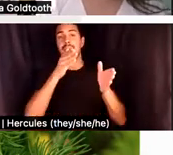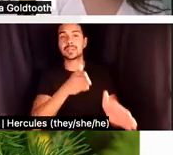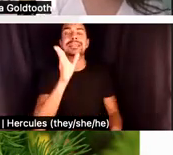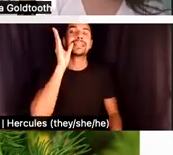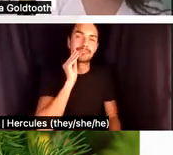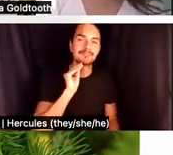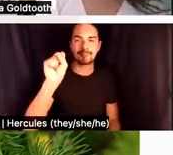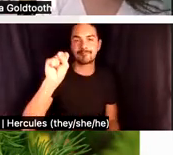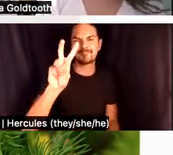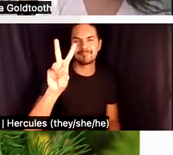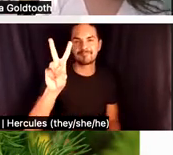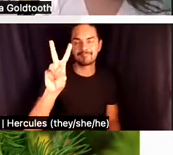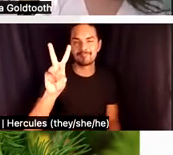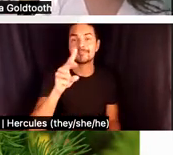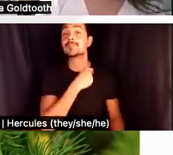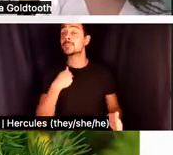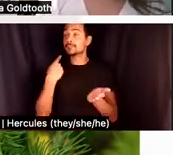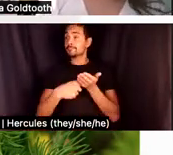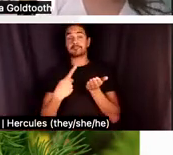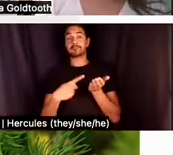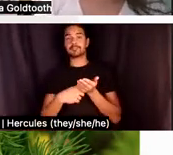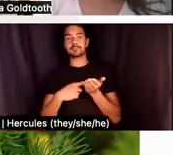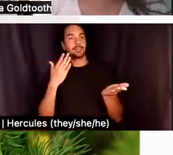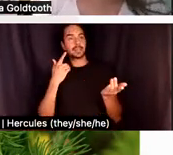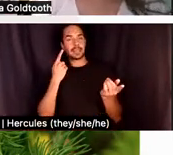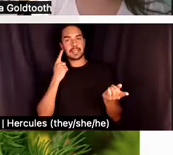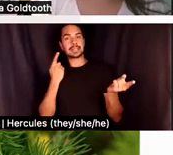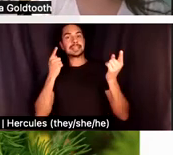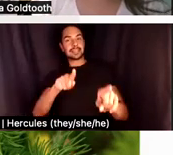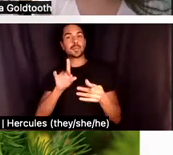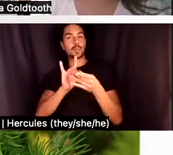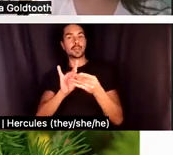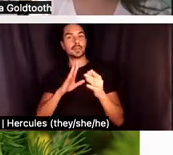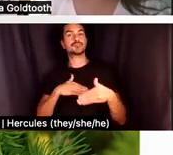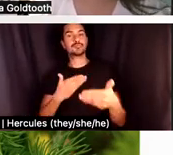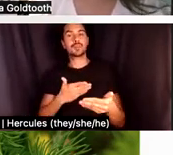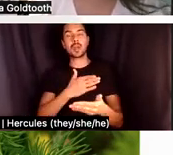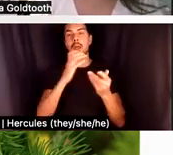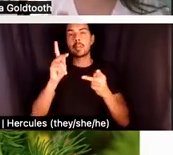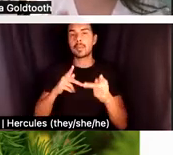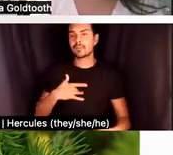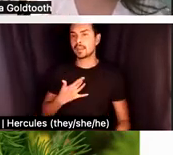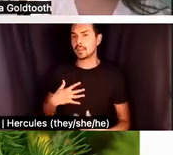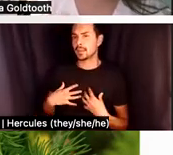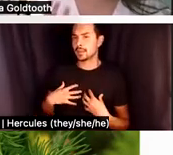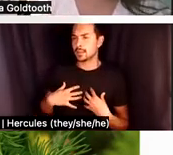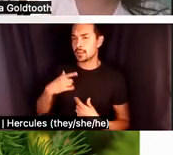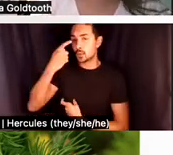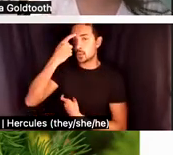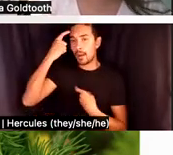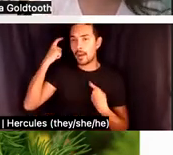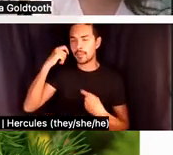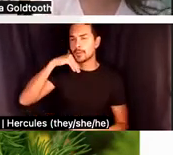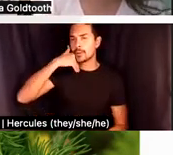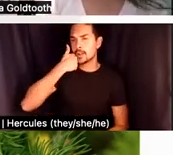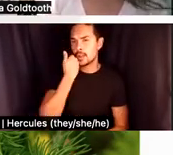we're talking about what it means to have consensual relationships, a lot of people's feelings of trauma and shame